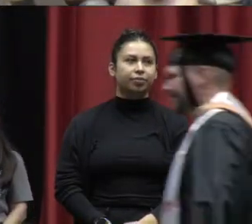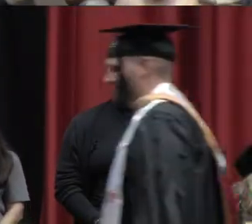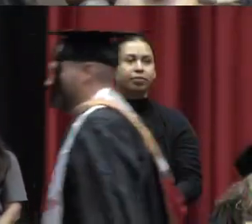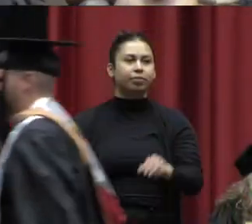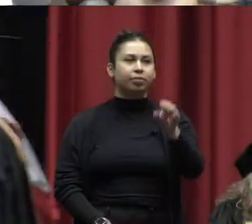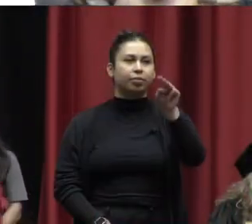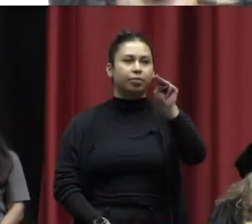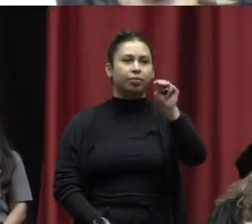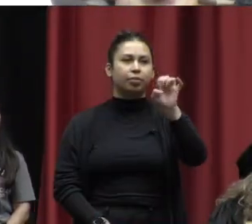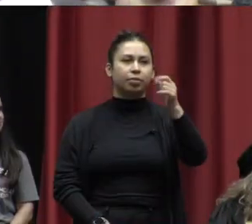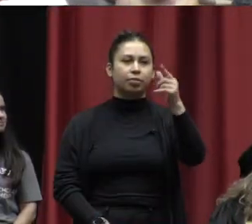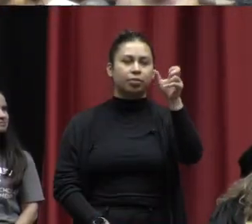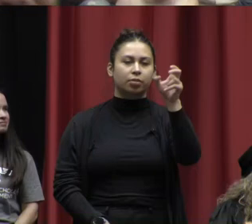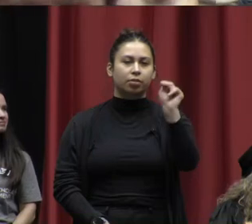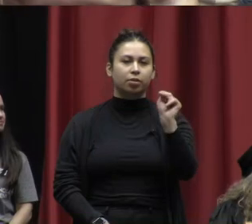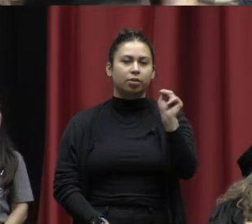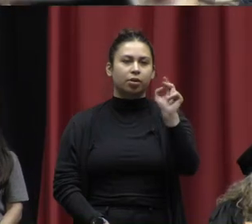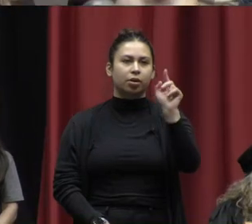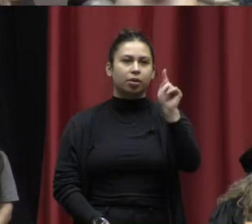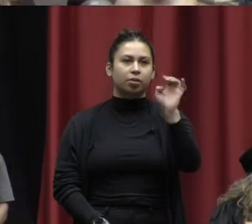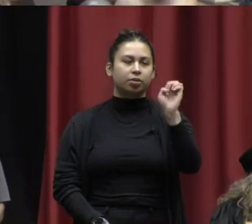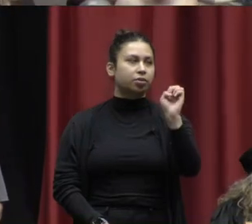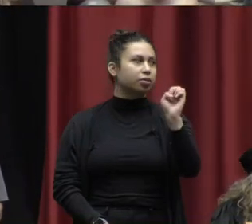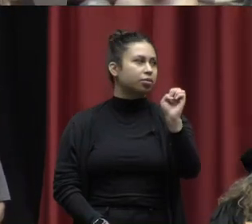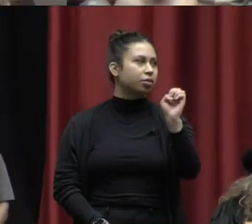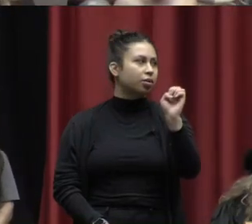Megan Tichet Pryett.